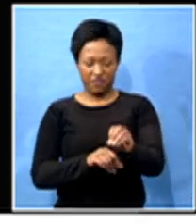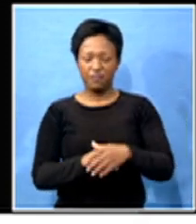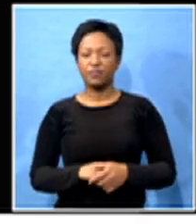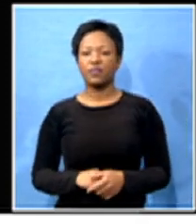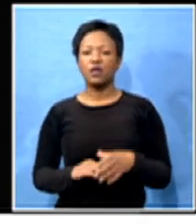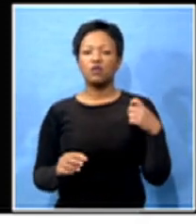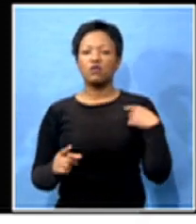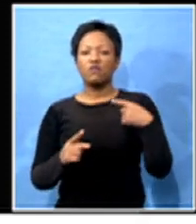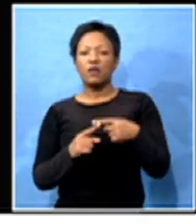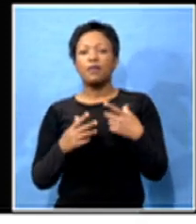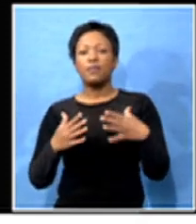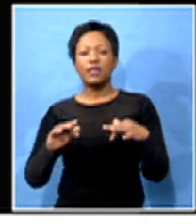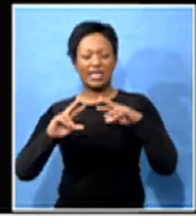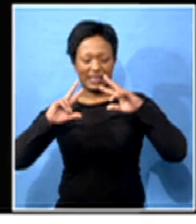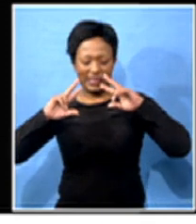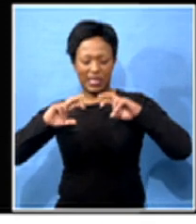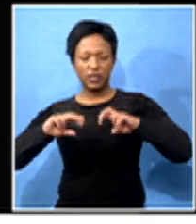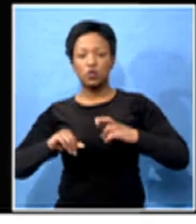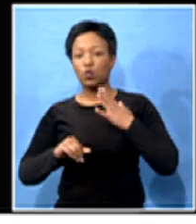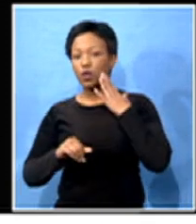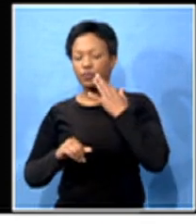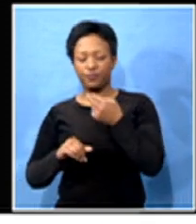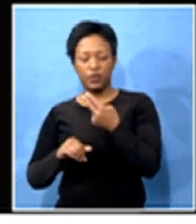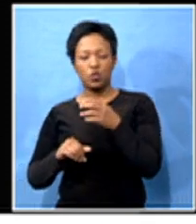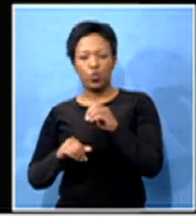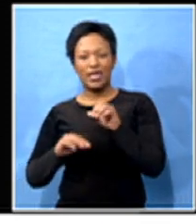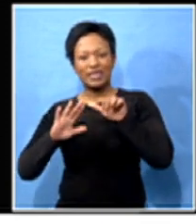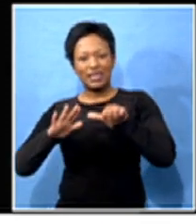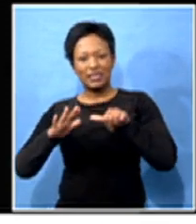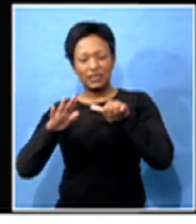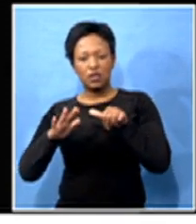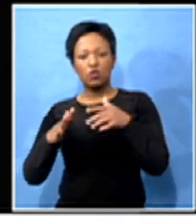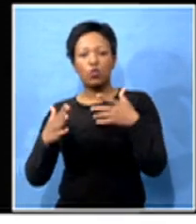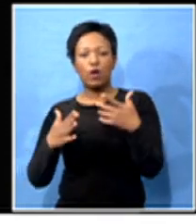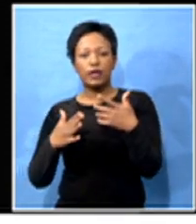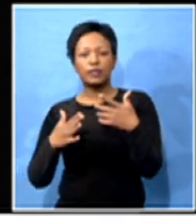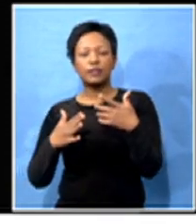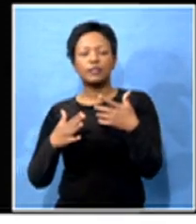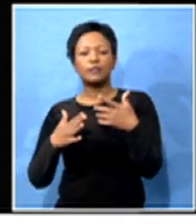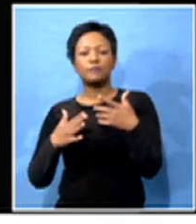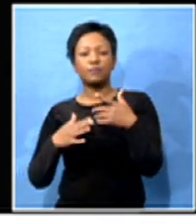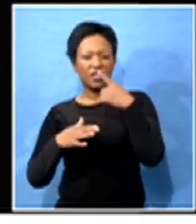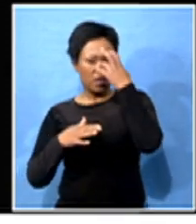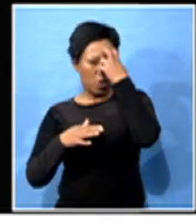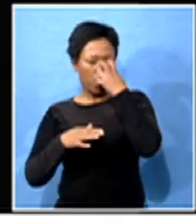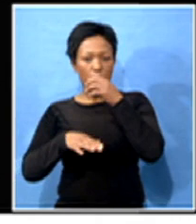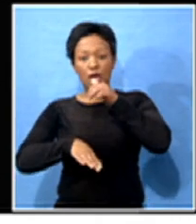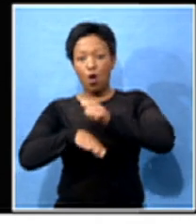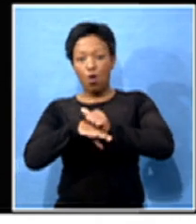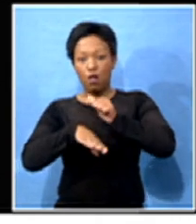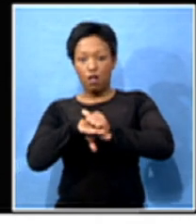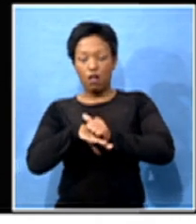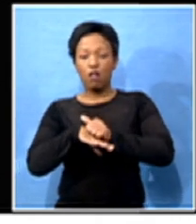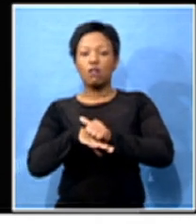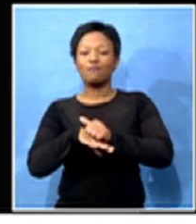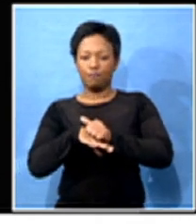doing research since 2016 around the coal fields, whereby we were interviewing